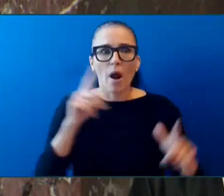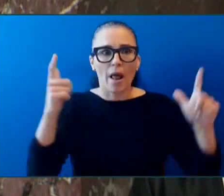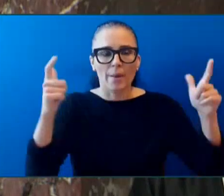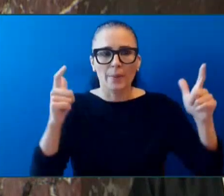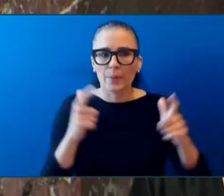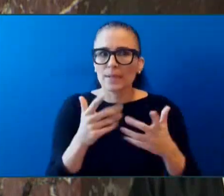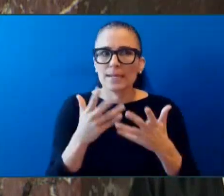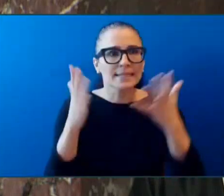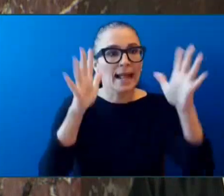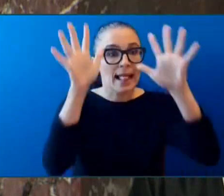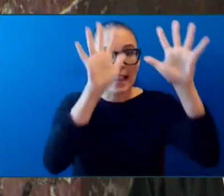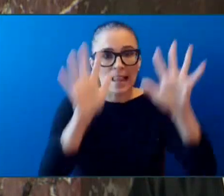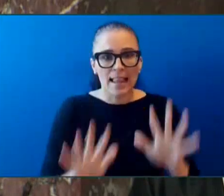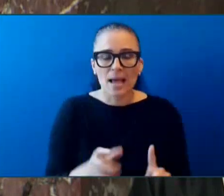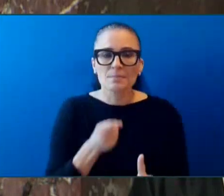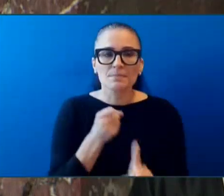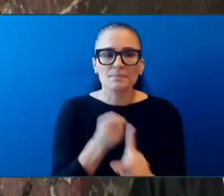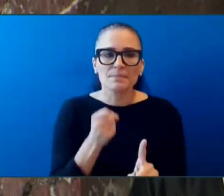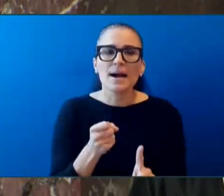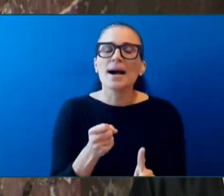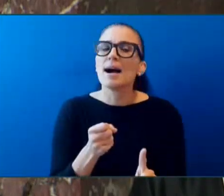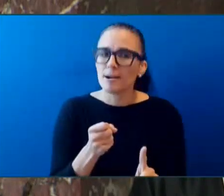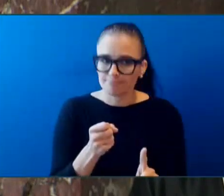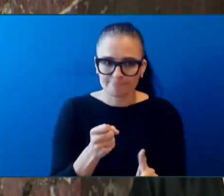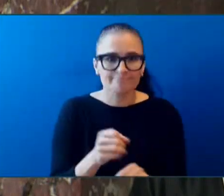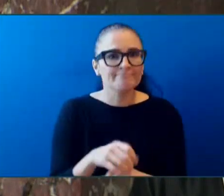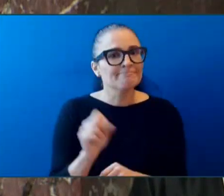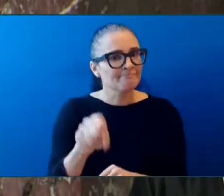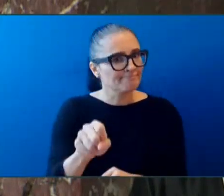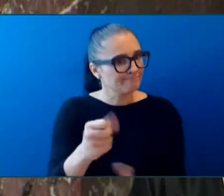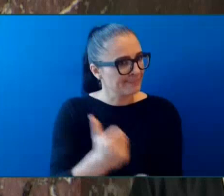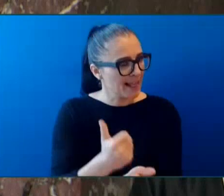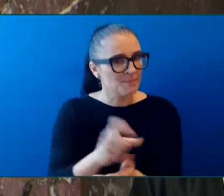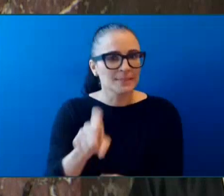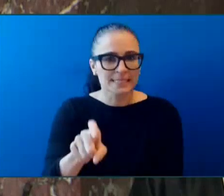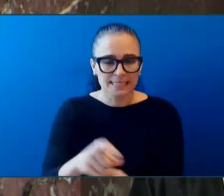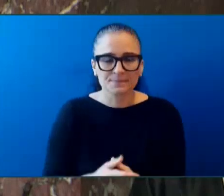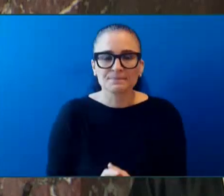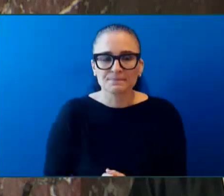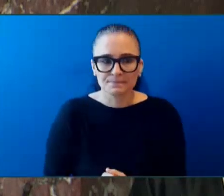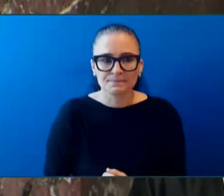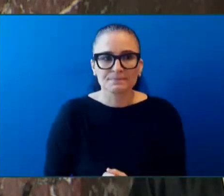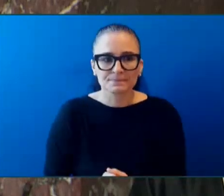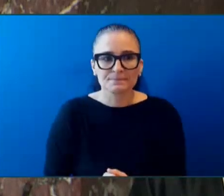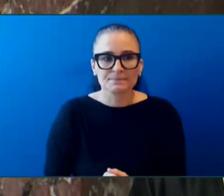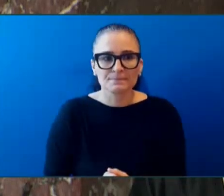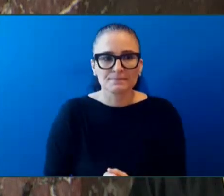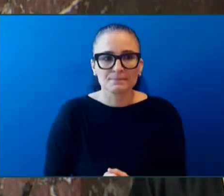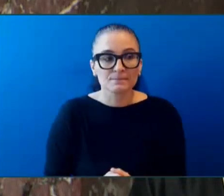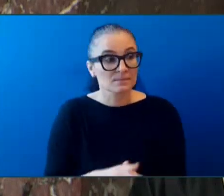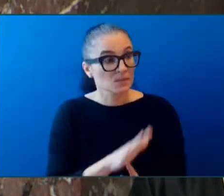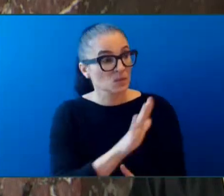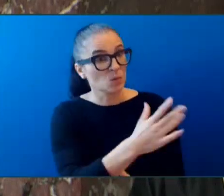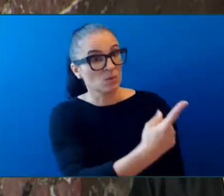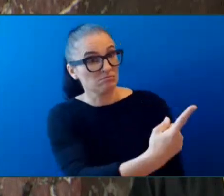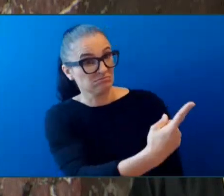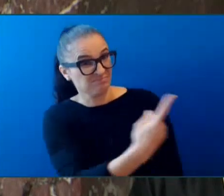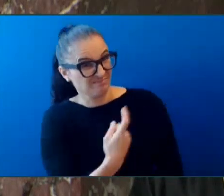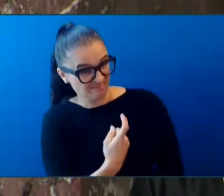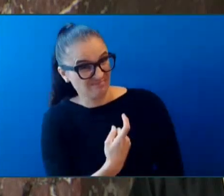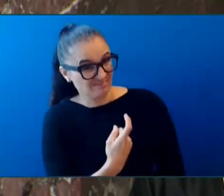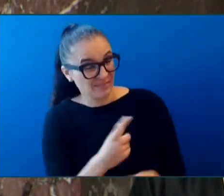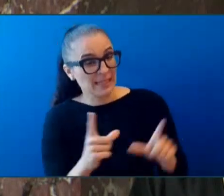effect. My member's specific question was with regards to water licensing. There had been an initial 3-year program that was then